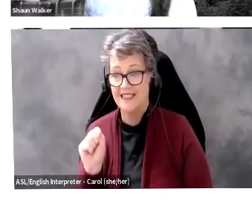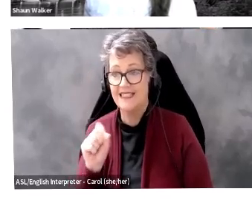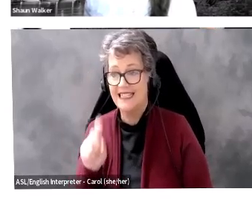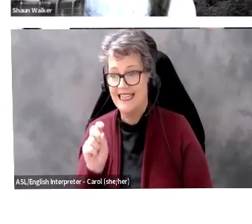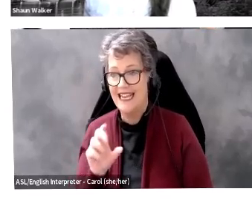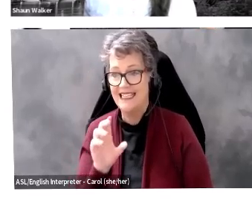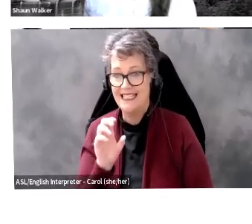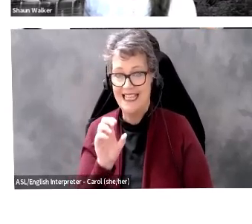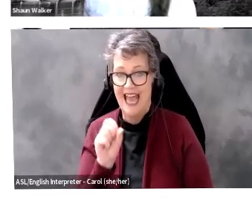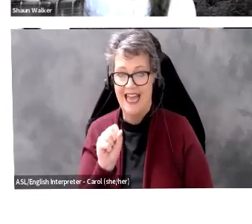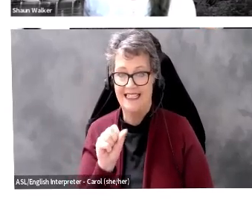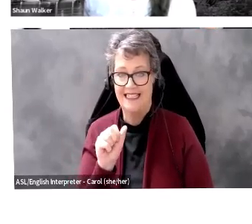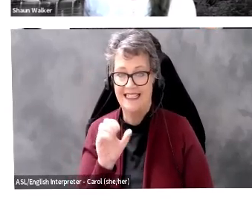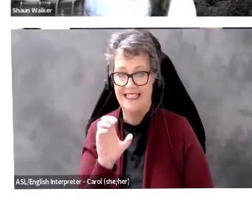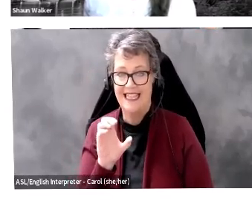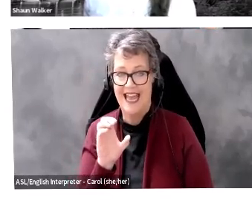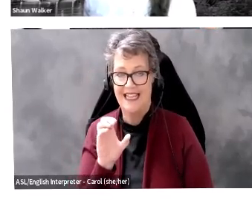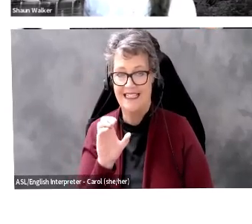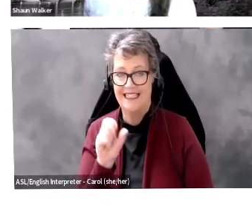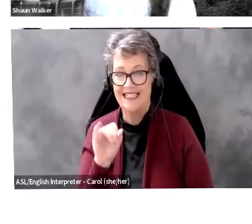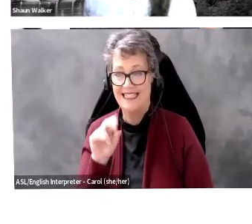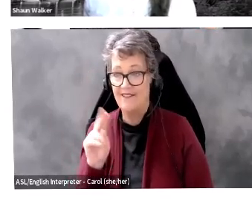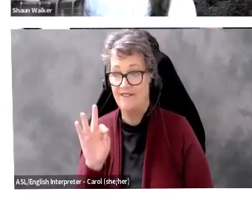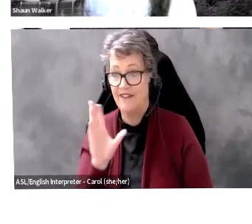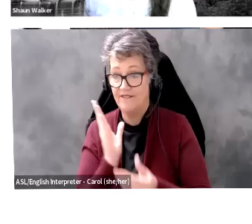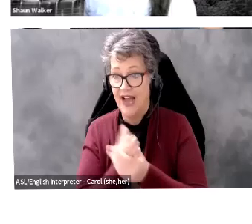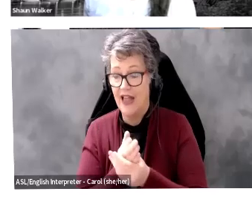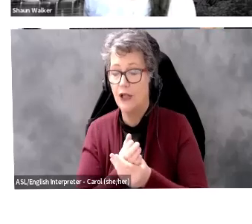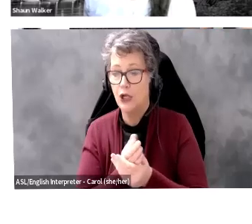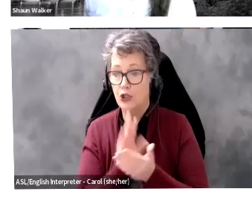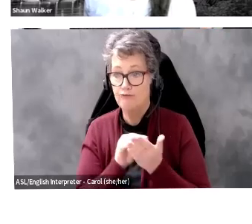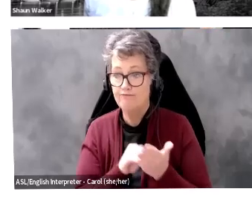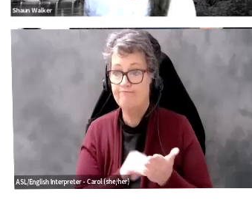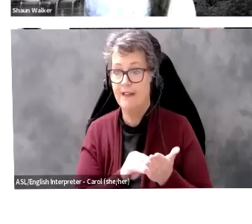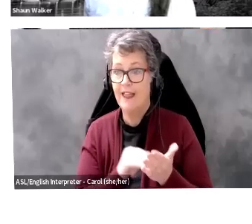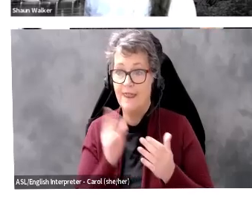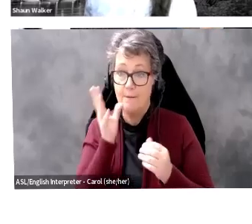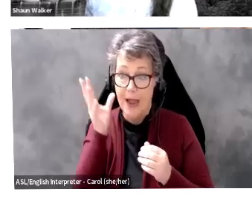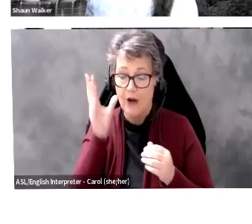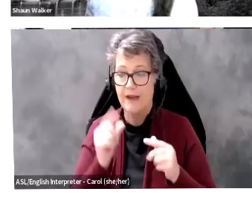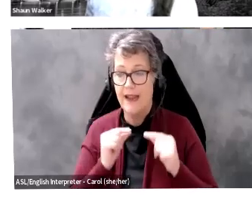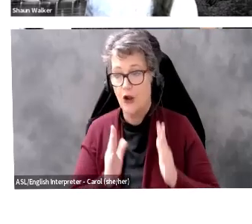SIM file to be able to capture the addresses and parent guardian information.